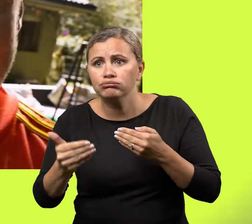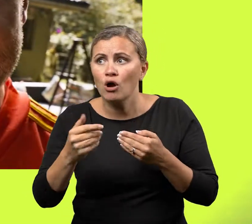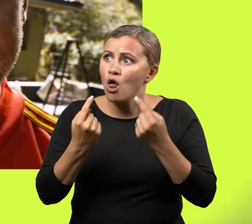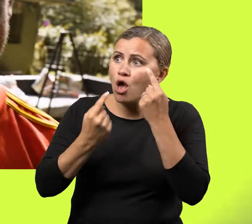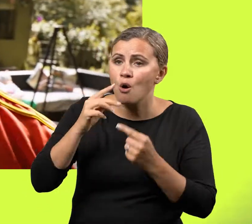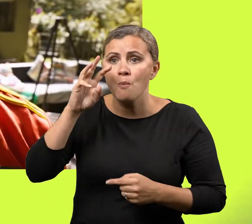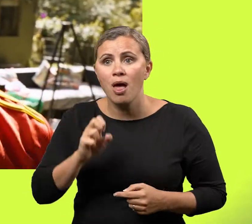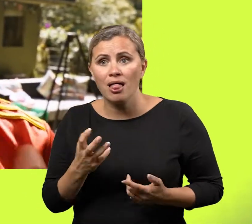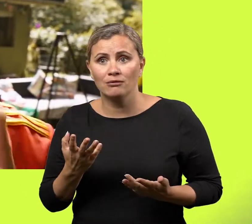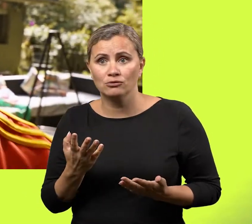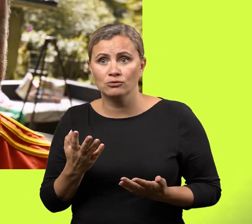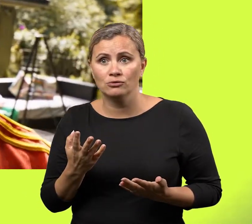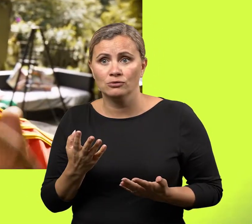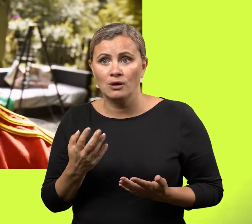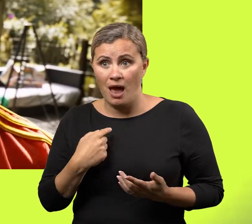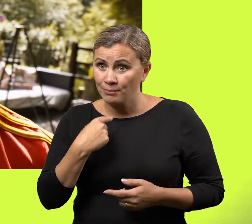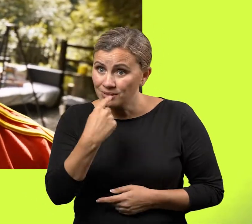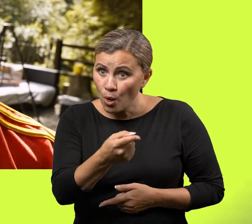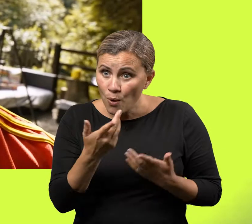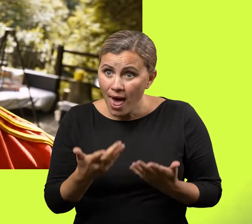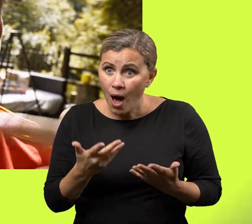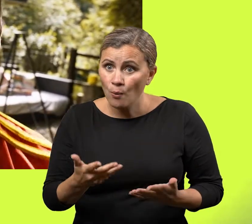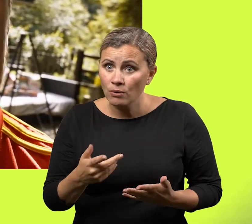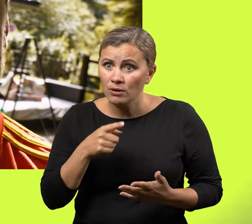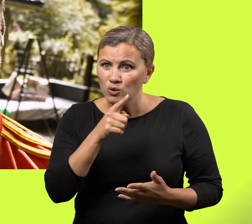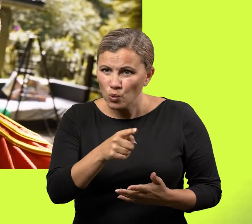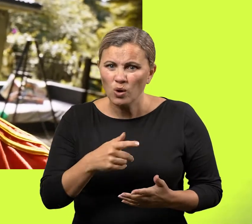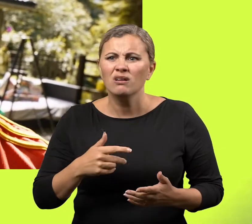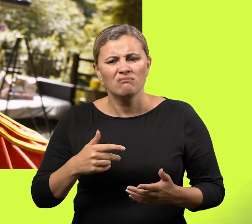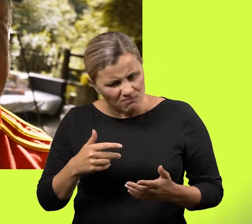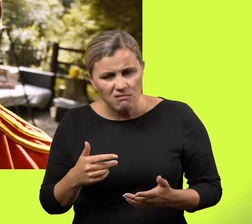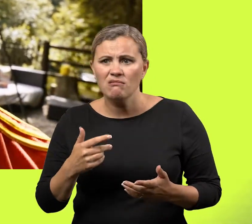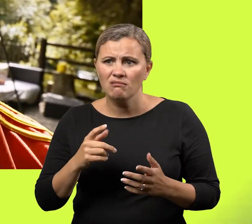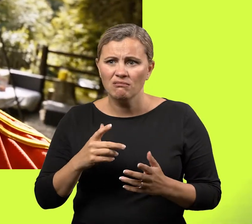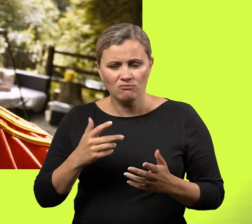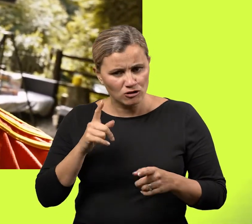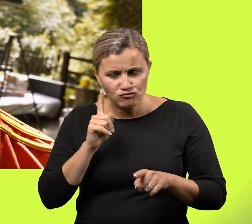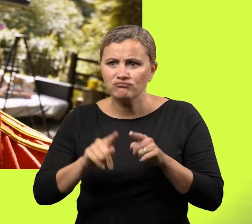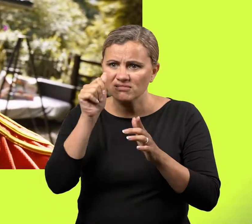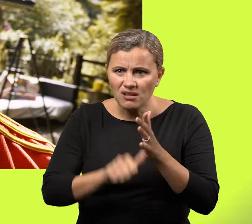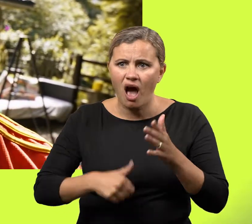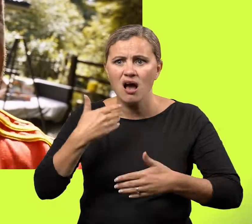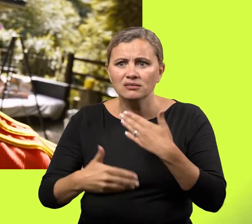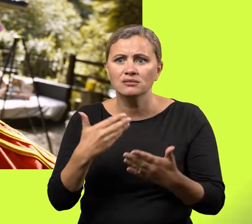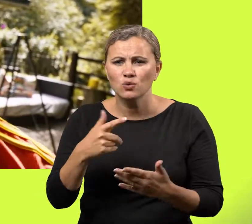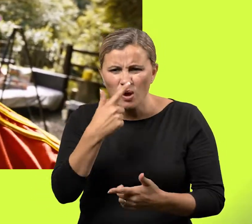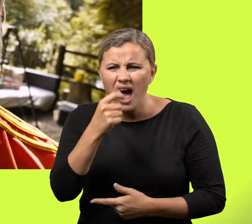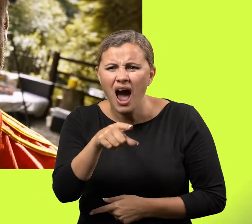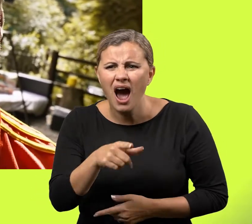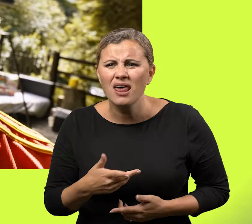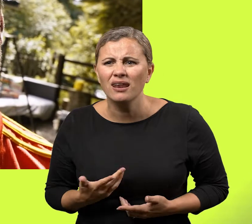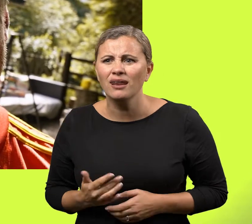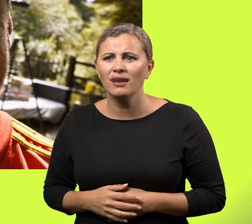learn Welsh. Well, I'm telling you right now to pull your finger out and get started. You can do this,